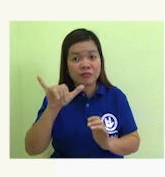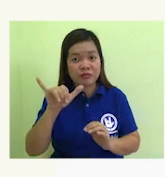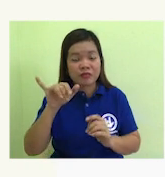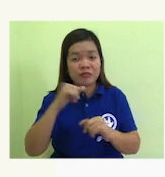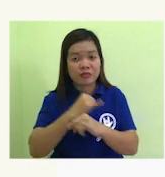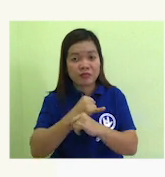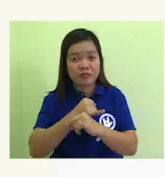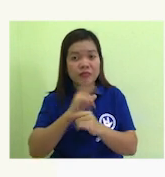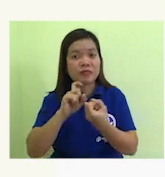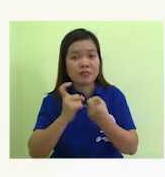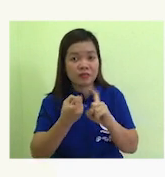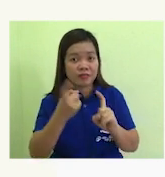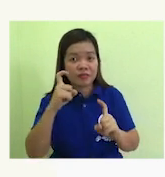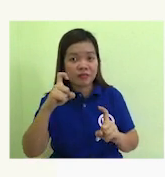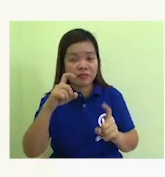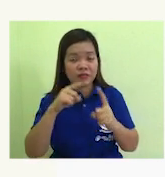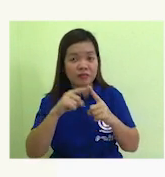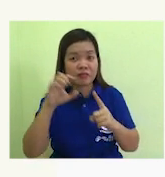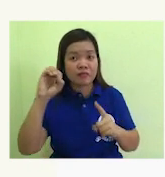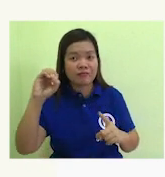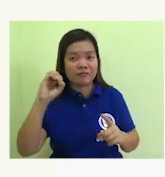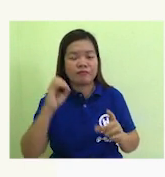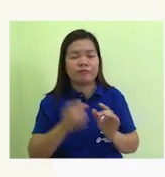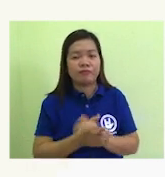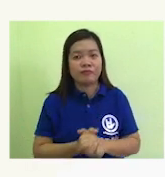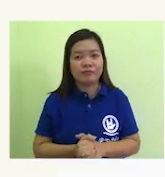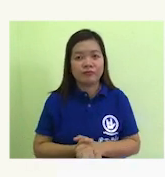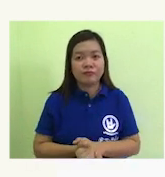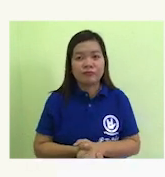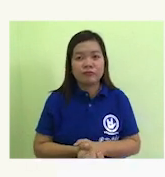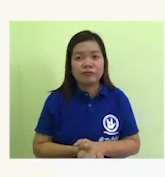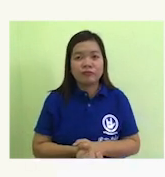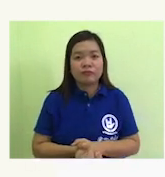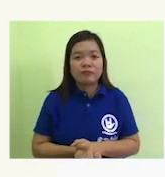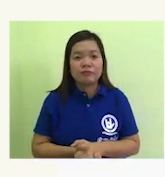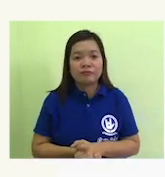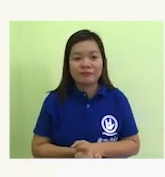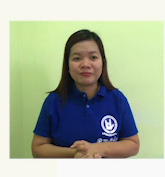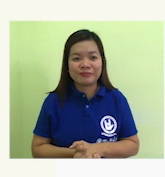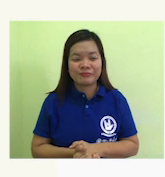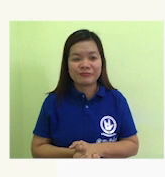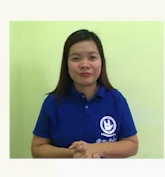y-intercept, set x to 0.